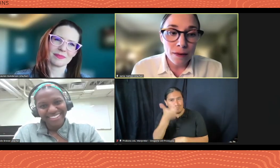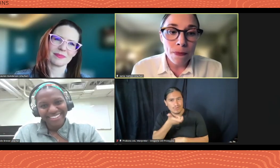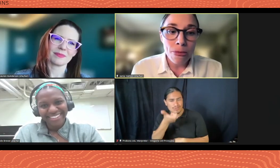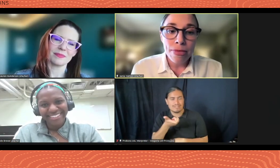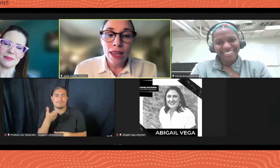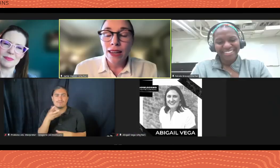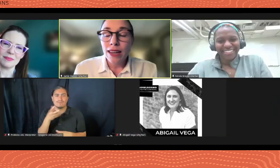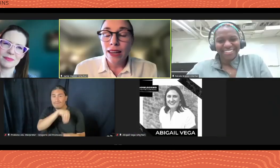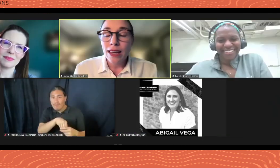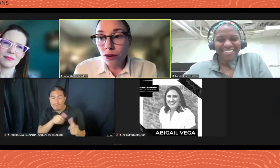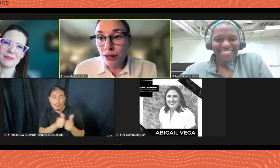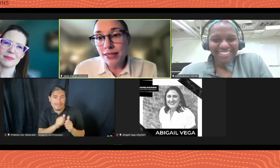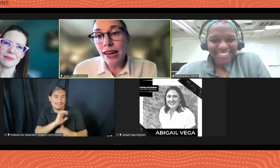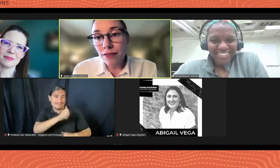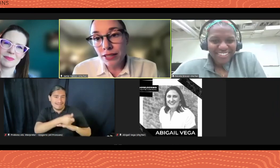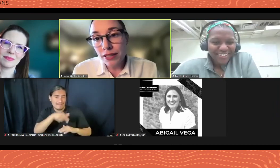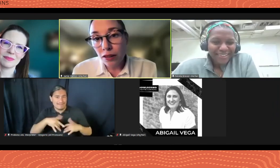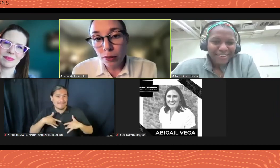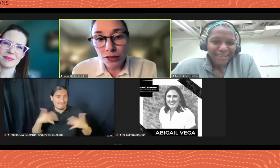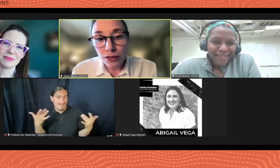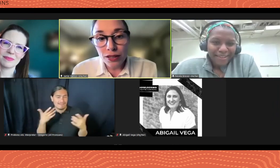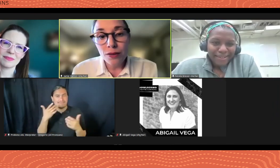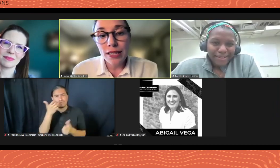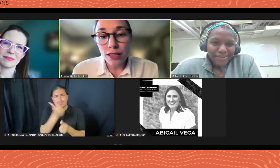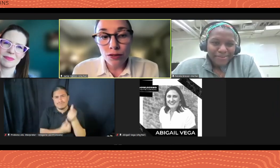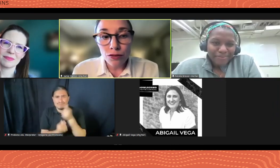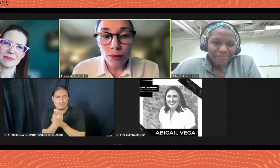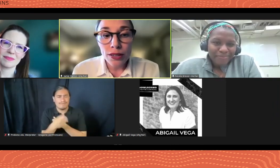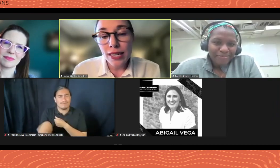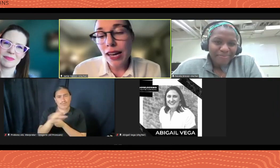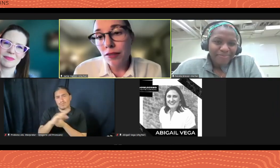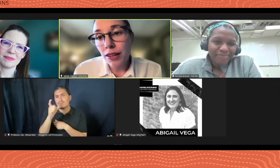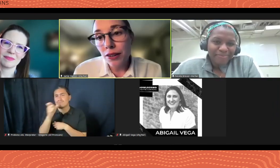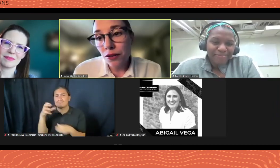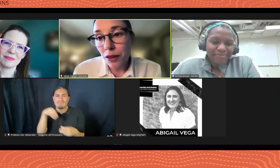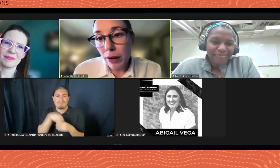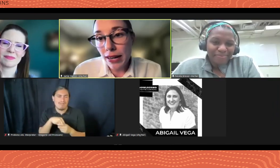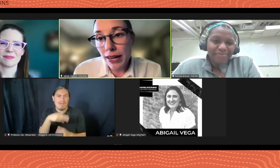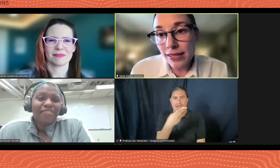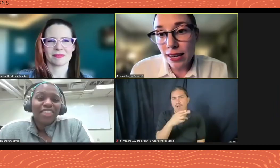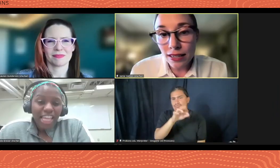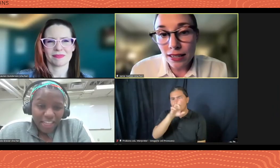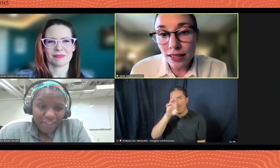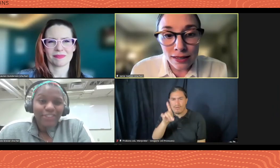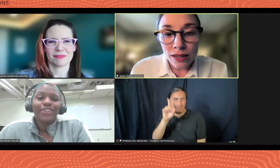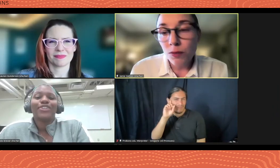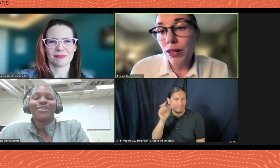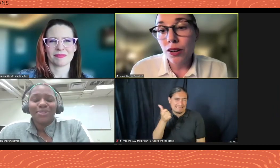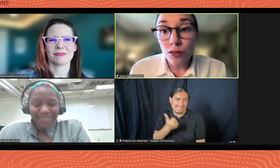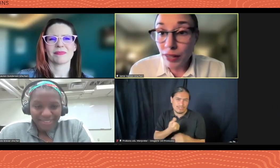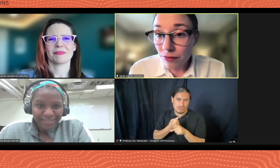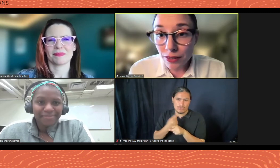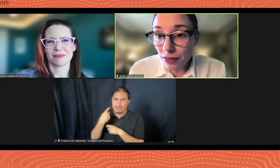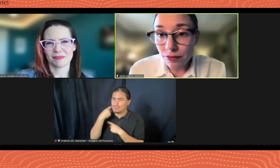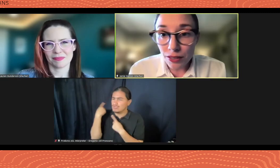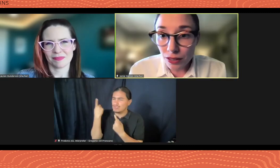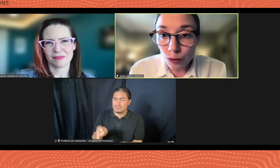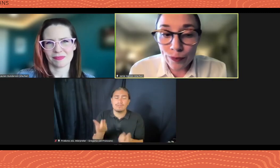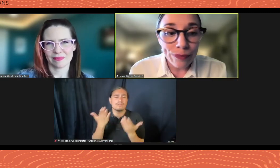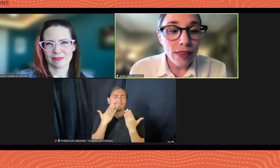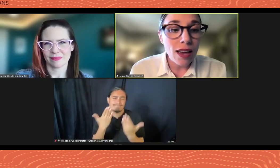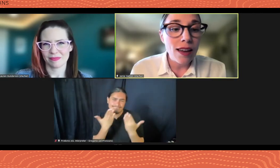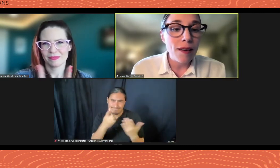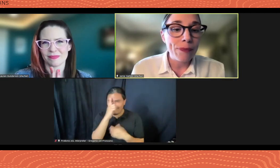together. And of course, to every single person who has contributed to HowlRound over the past 10 years, we are grateful for